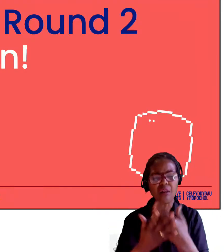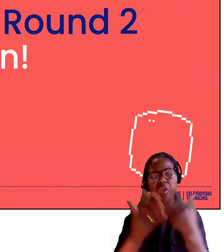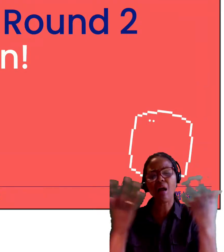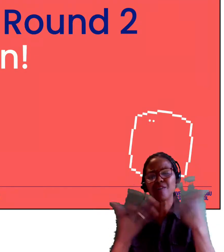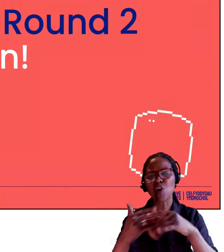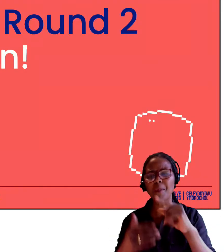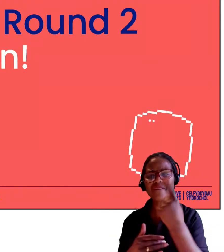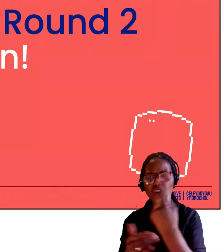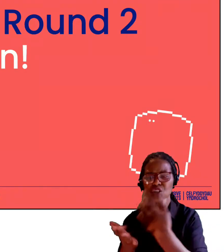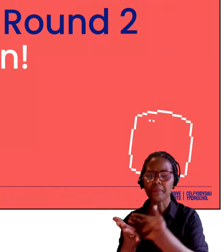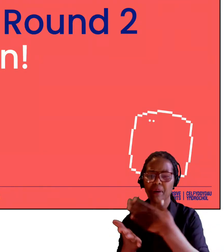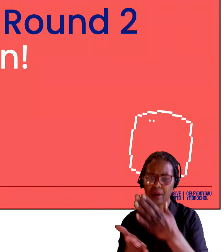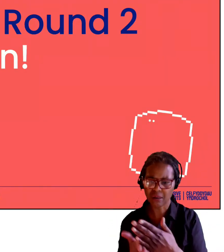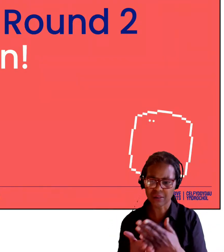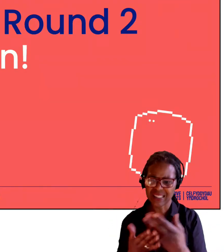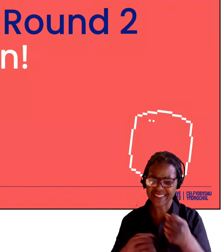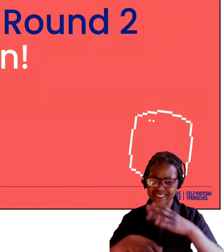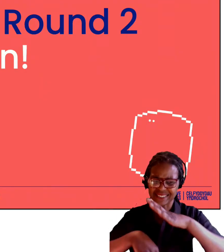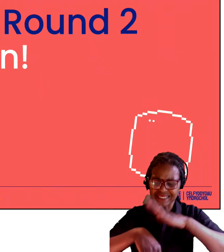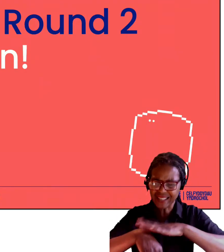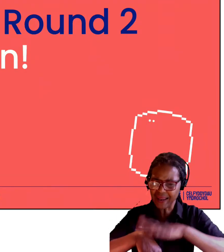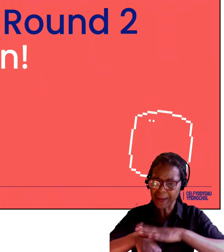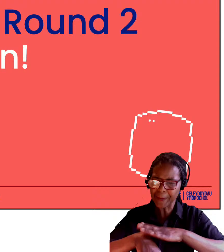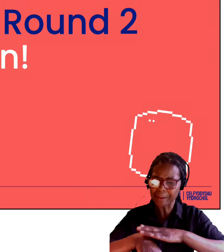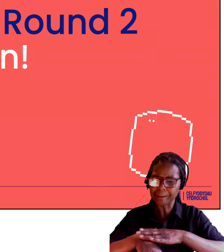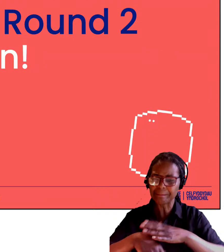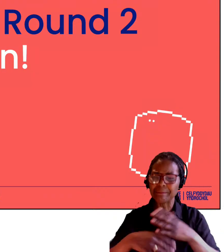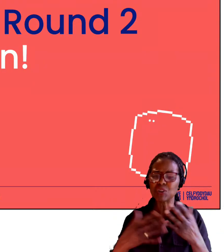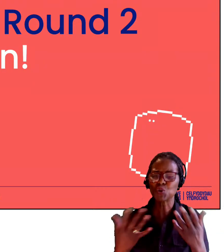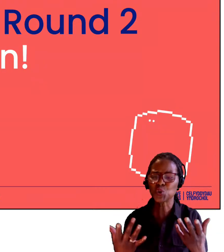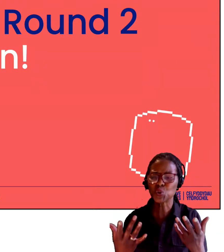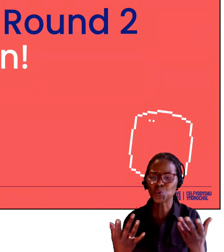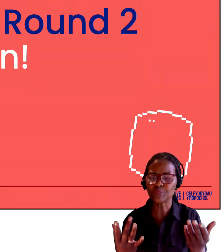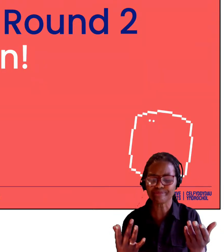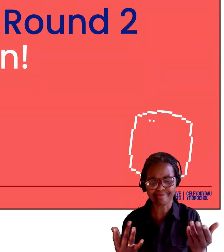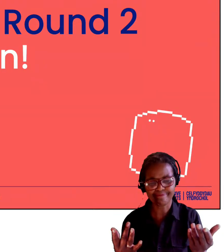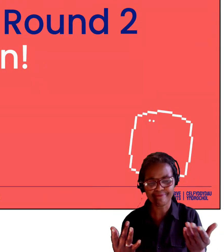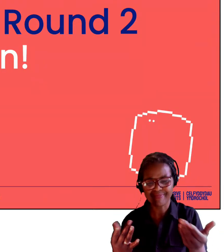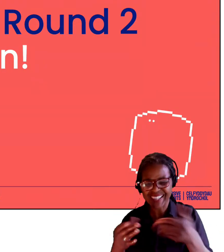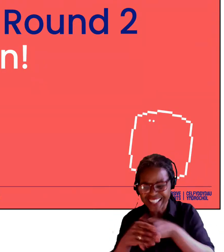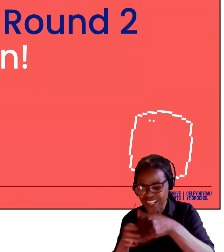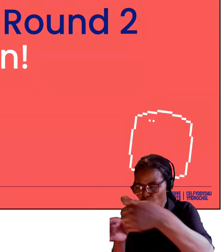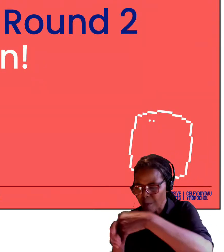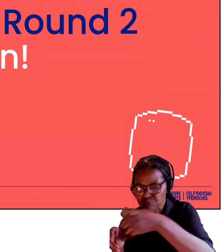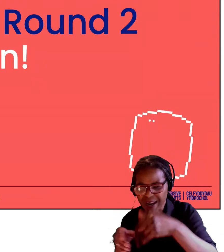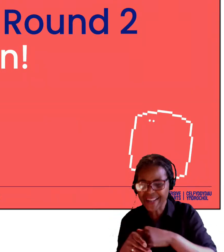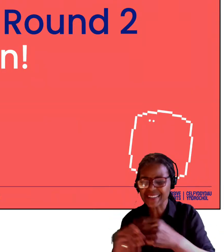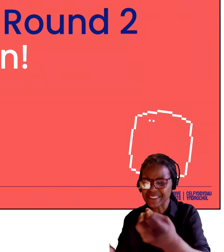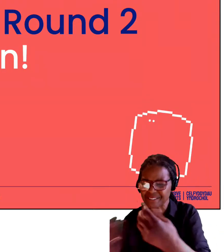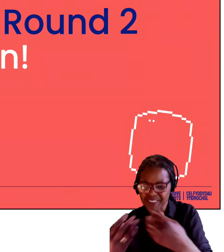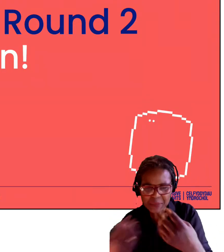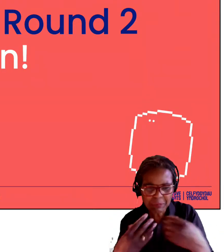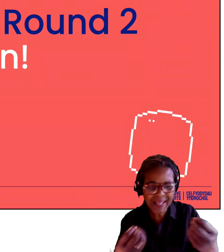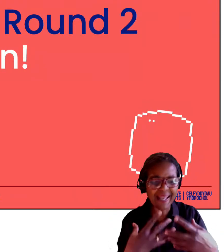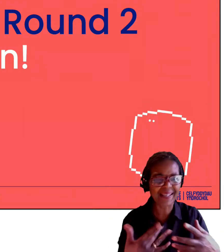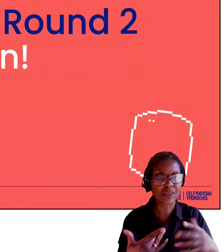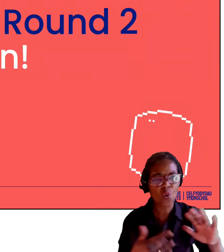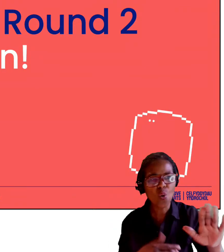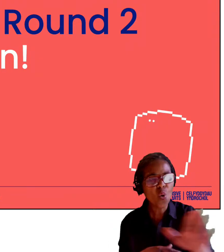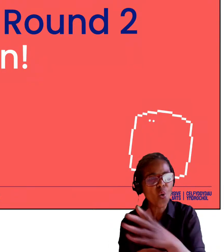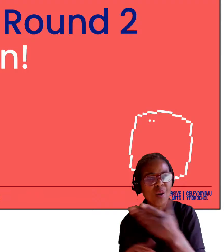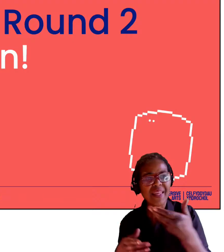bit of time to incorporate everything, all the feedback, from everyone involved, and